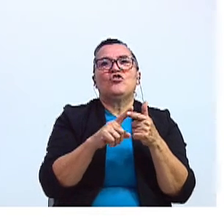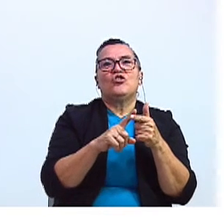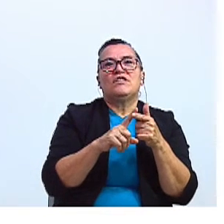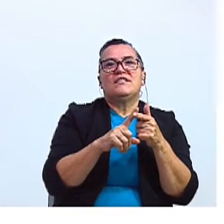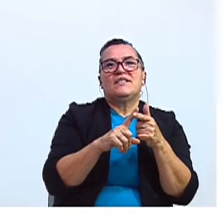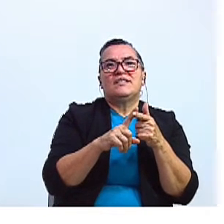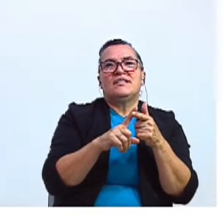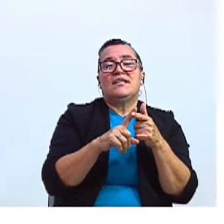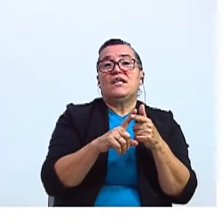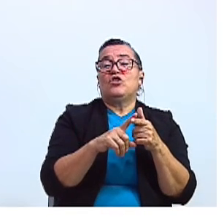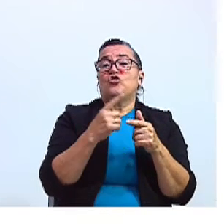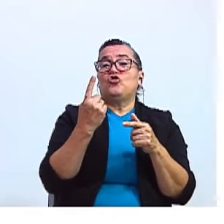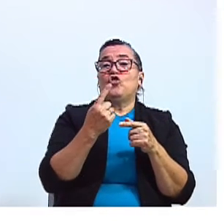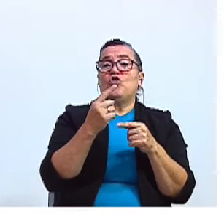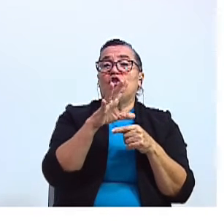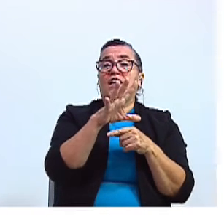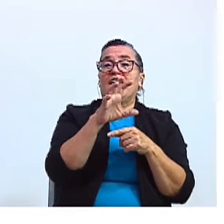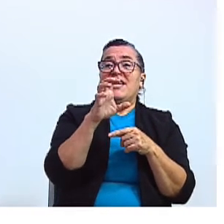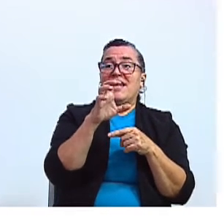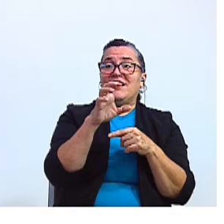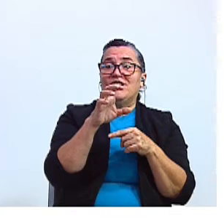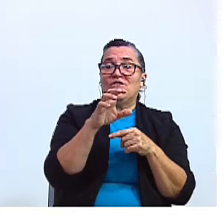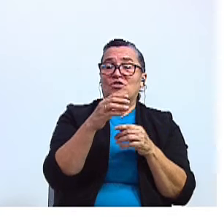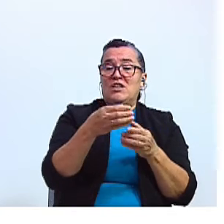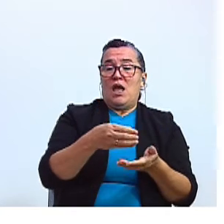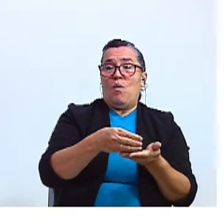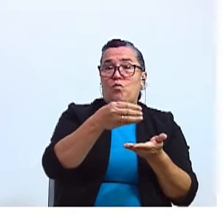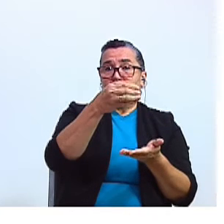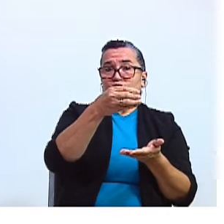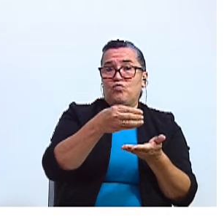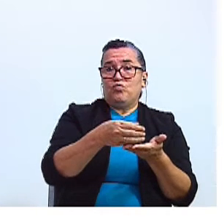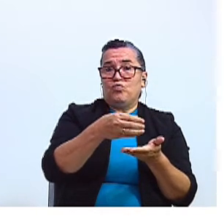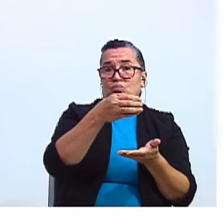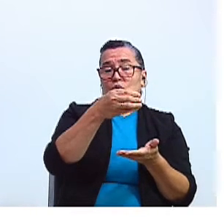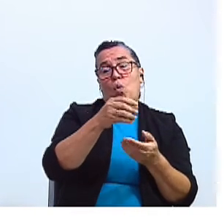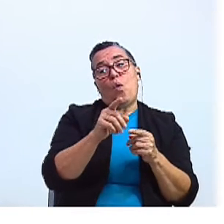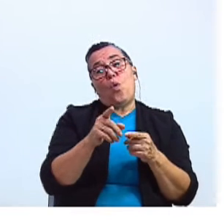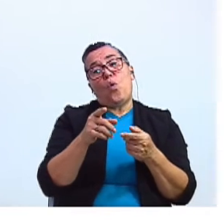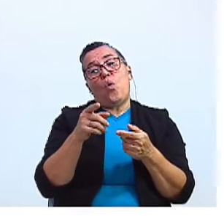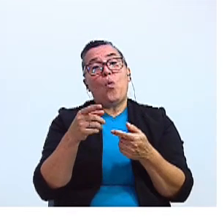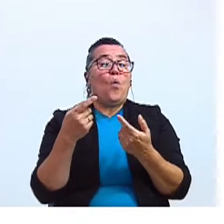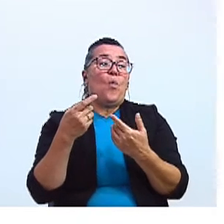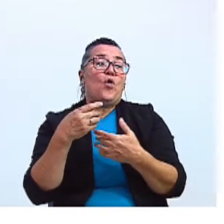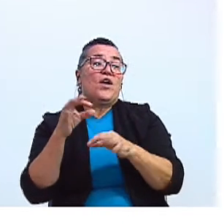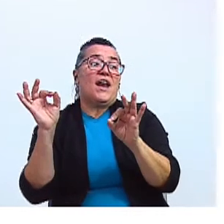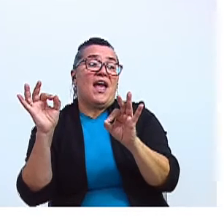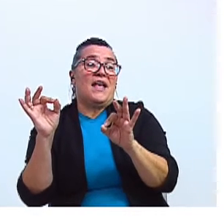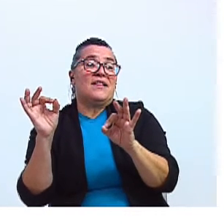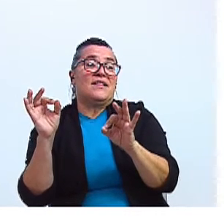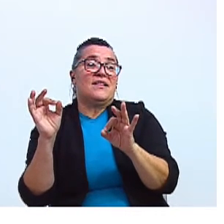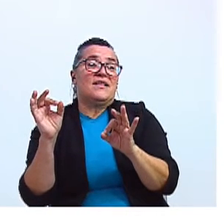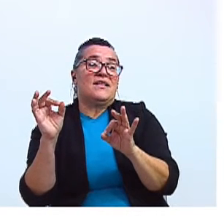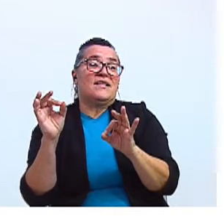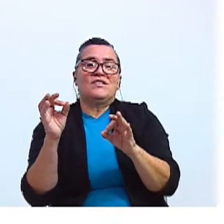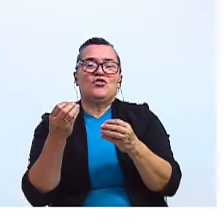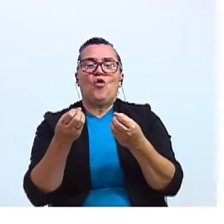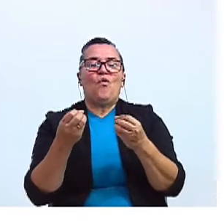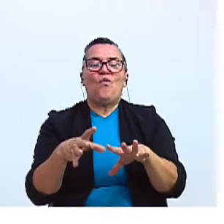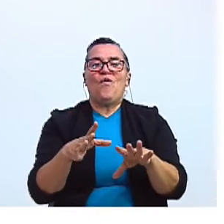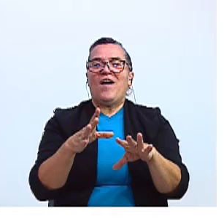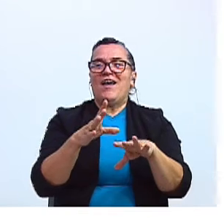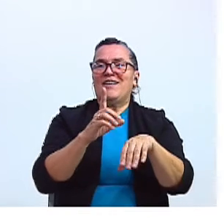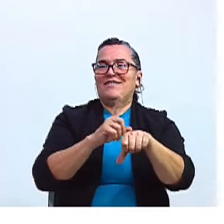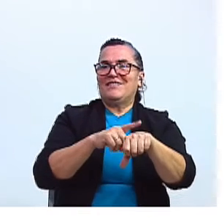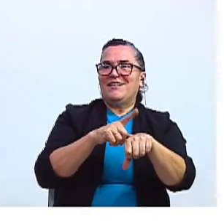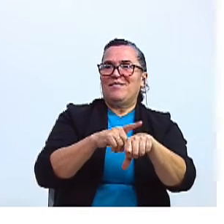just 500 colones a bottle, or you can try it today for free. So don't waste your time. You can try